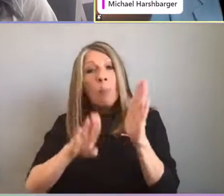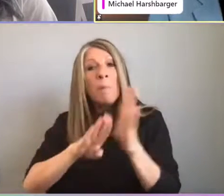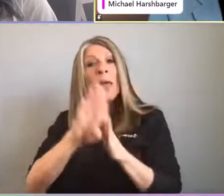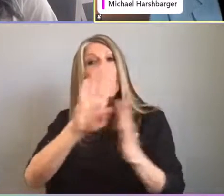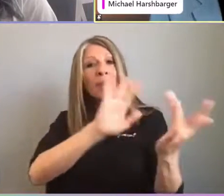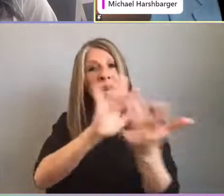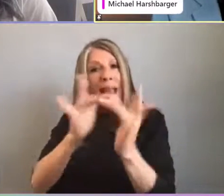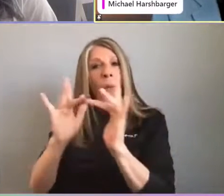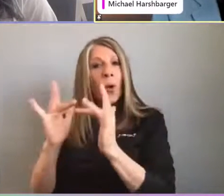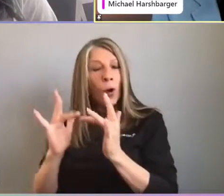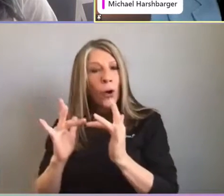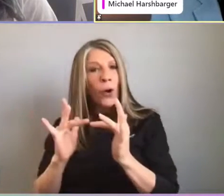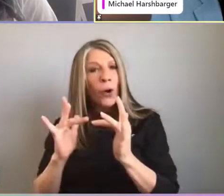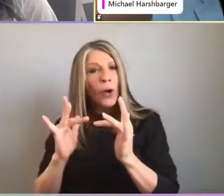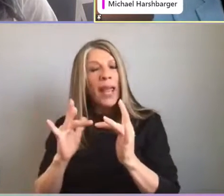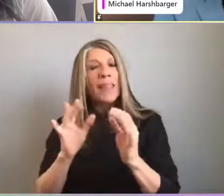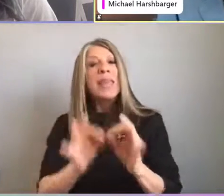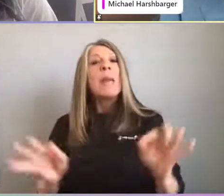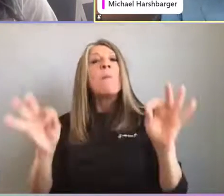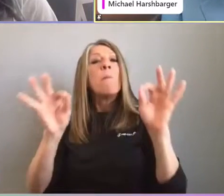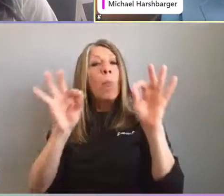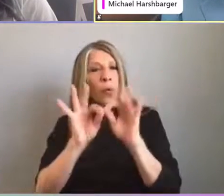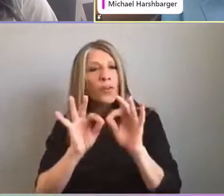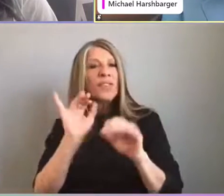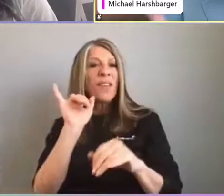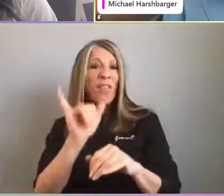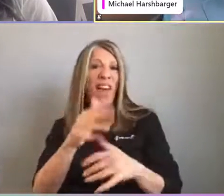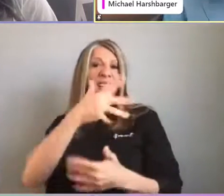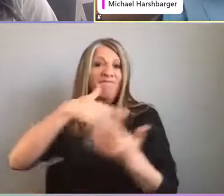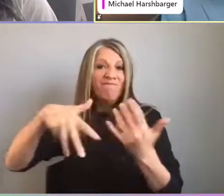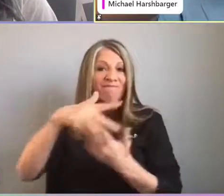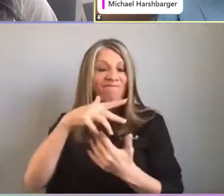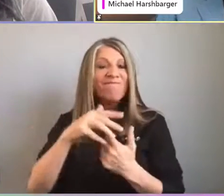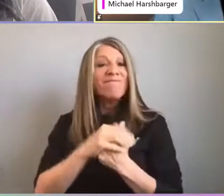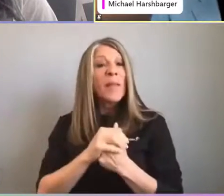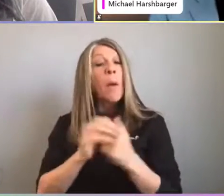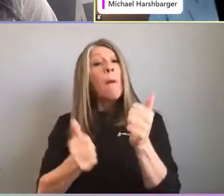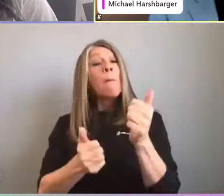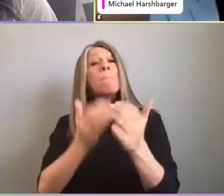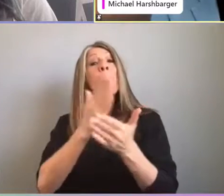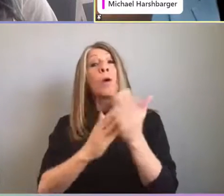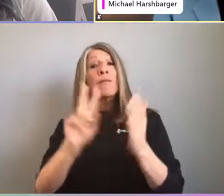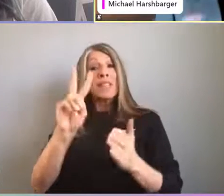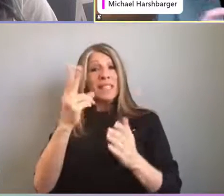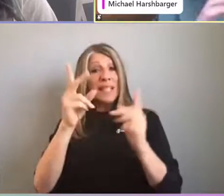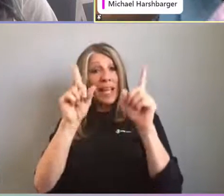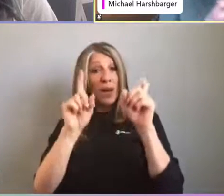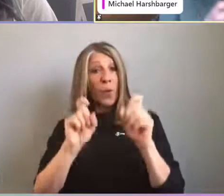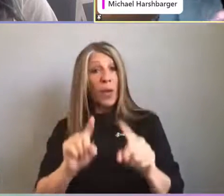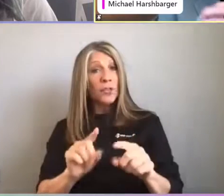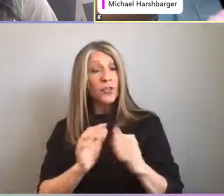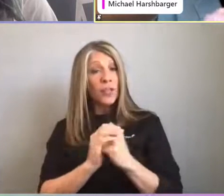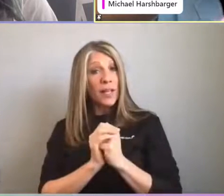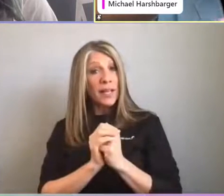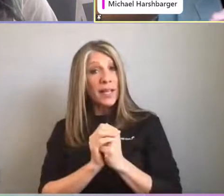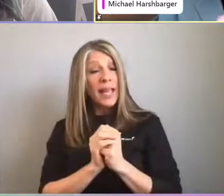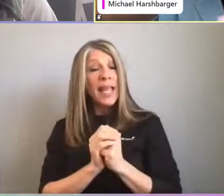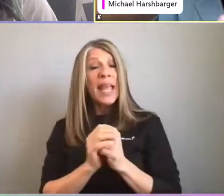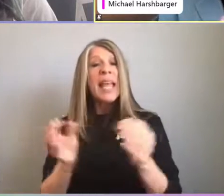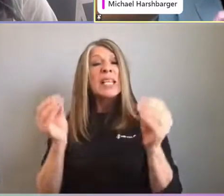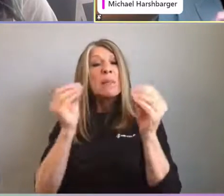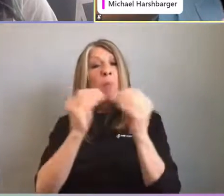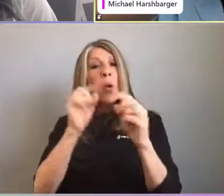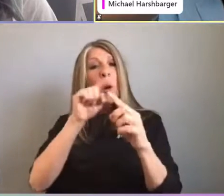network, right? And importance of that build network. So part of the second question gets into some of